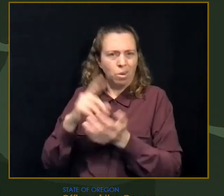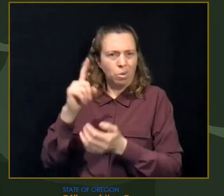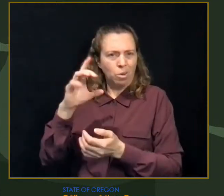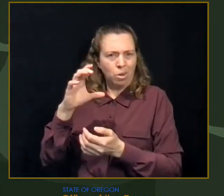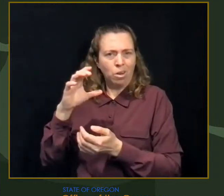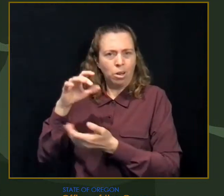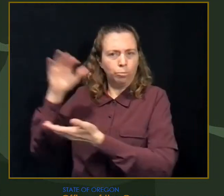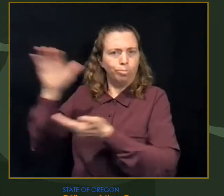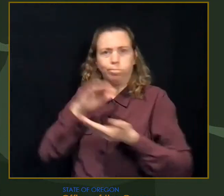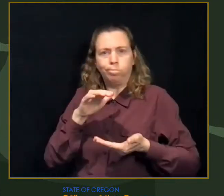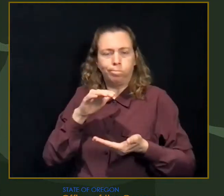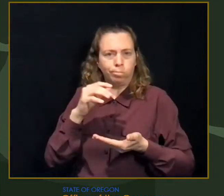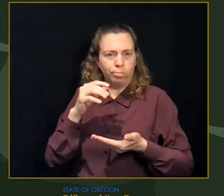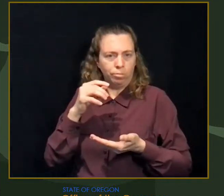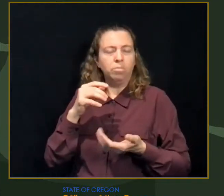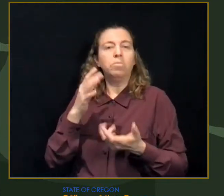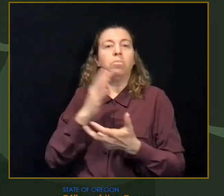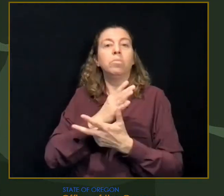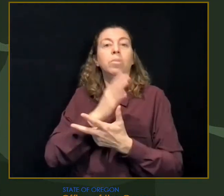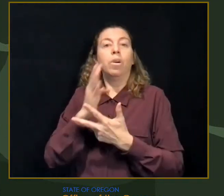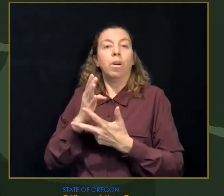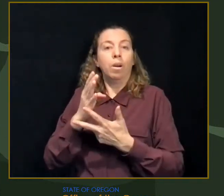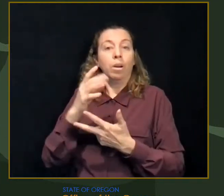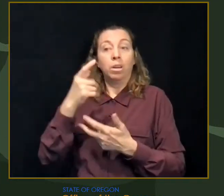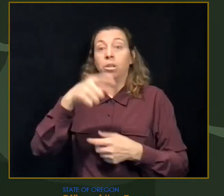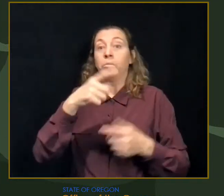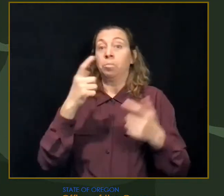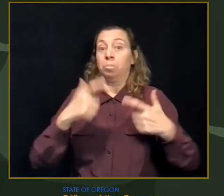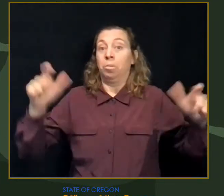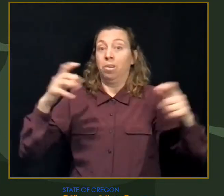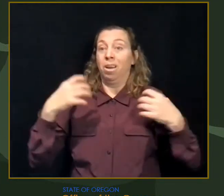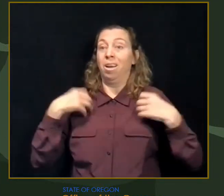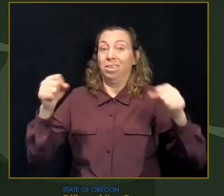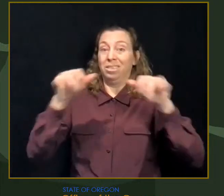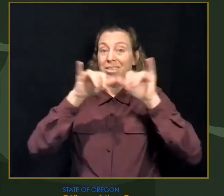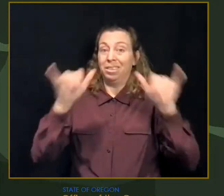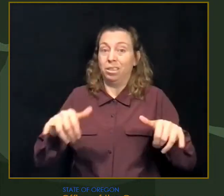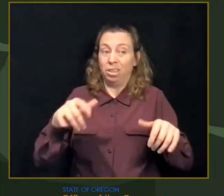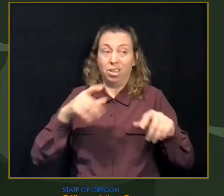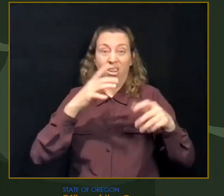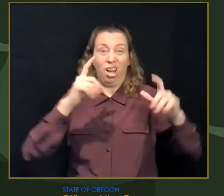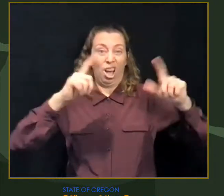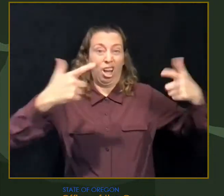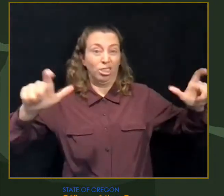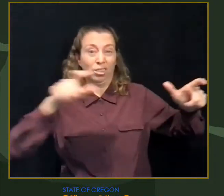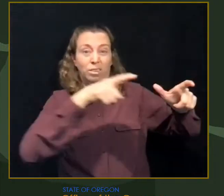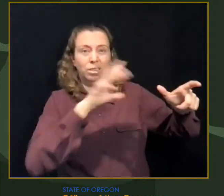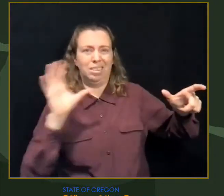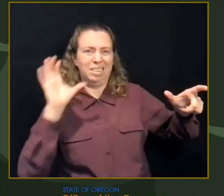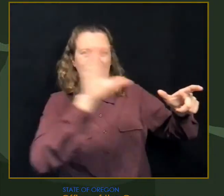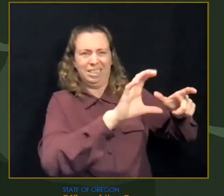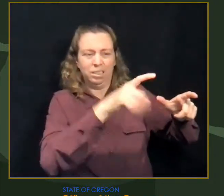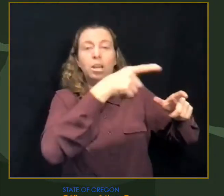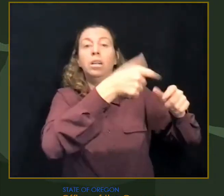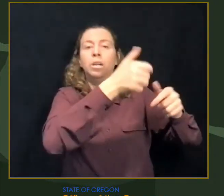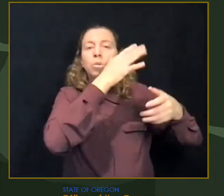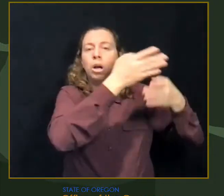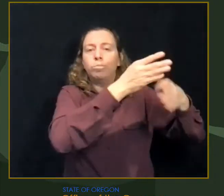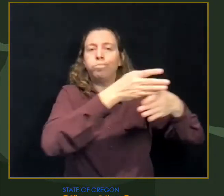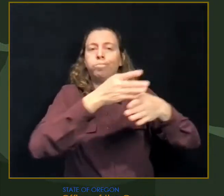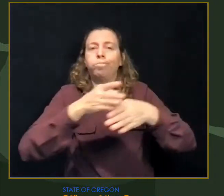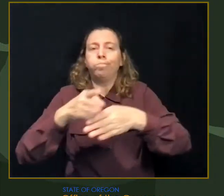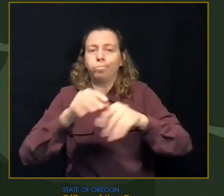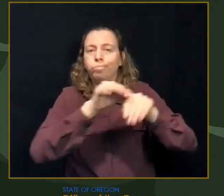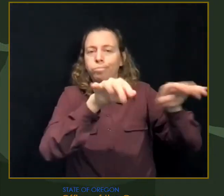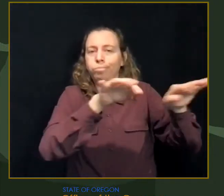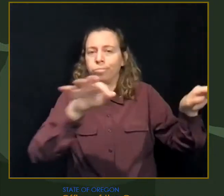where bigger health systems can receive those vaccines, repackage them, get them out to our smaller providers so that access can occur